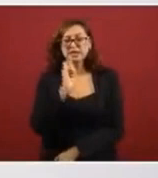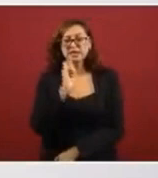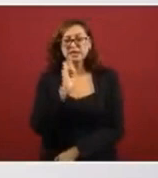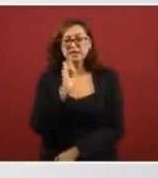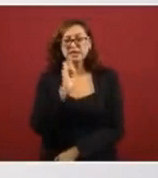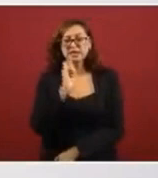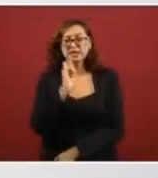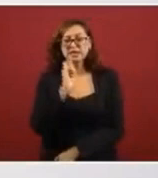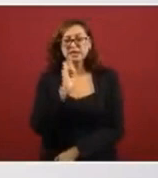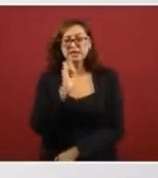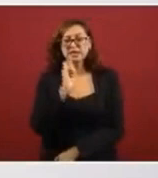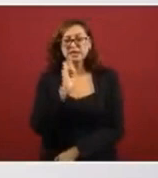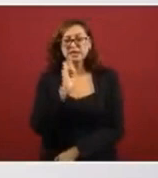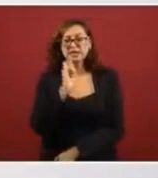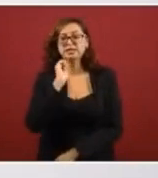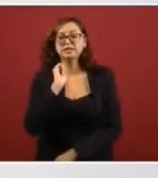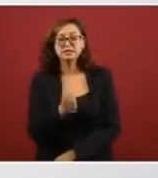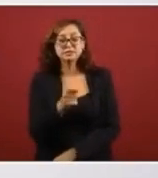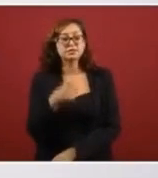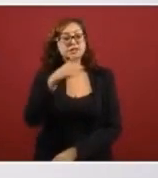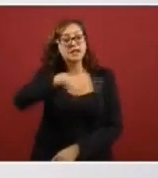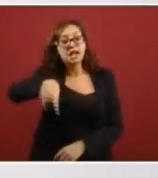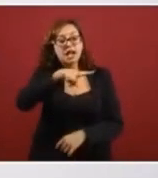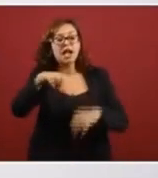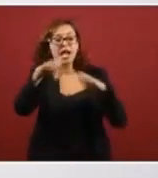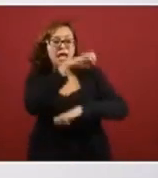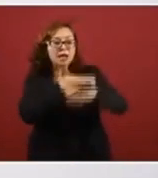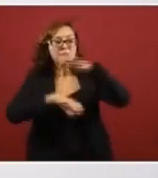the condoning of taxes to